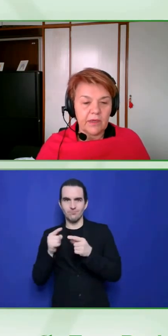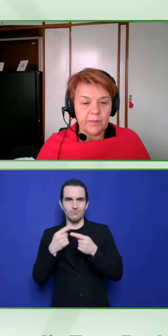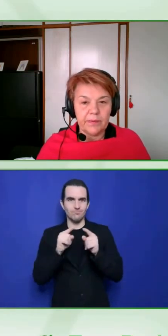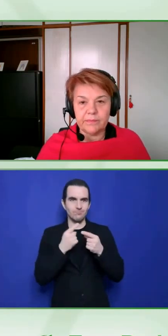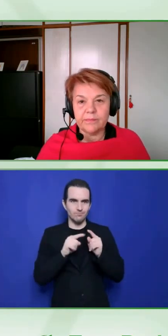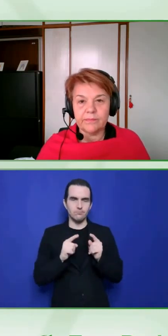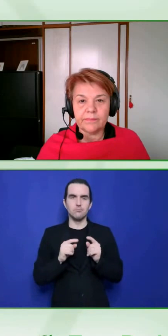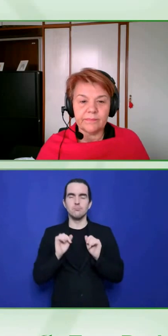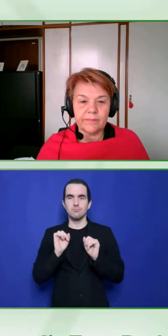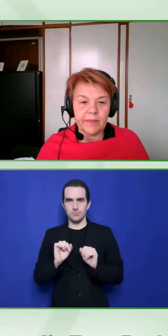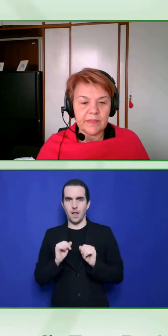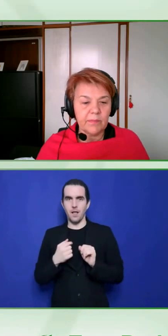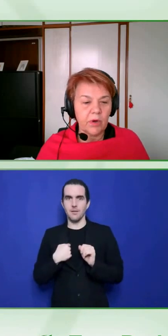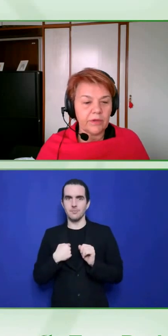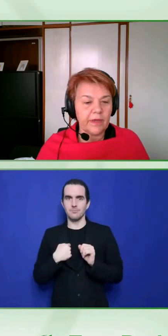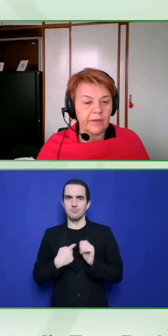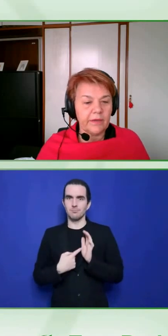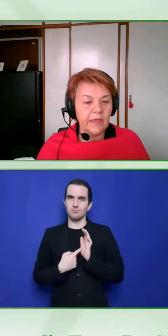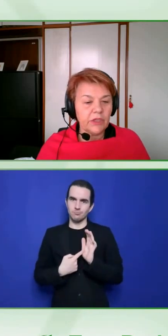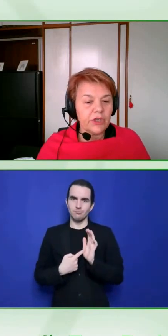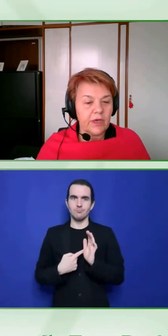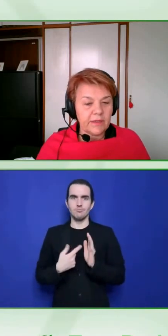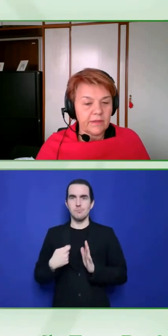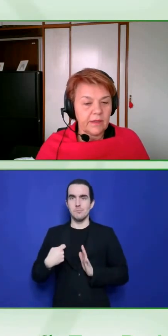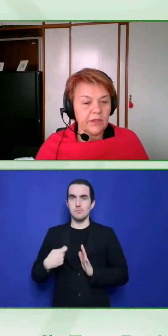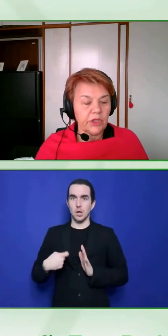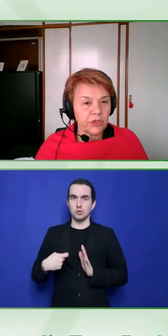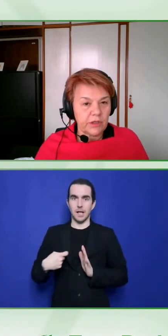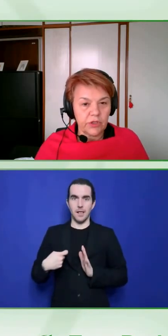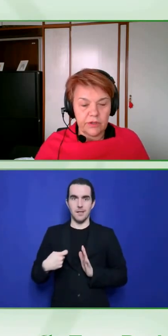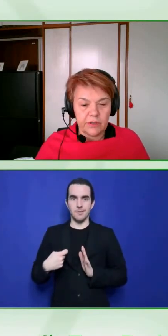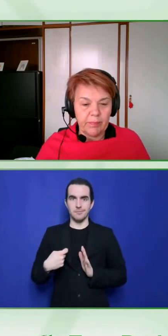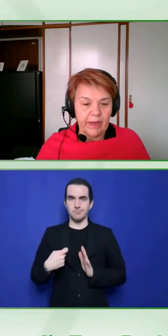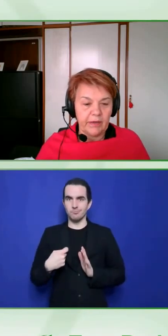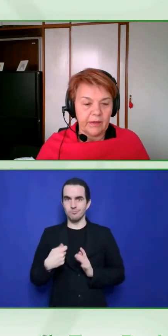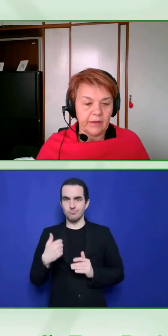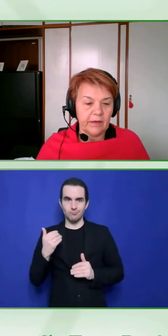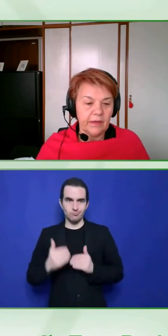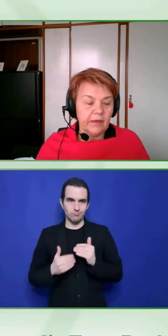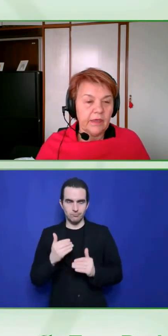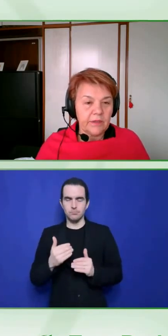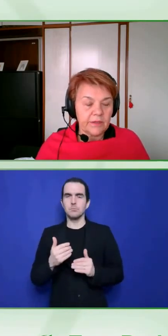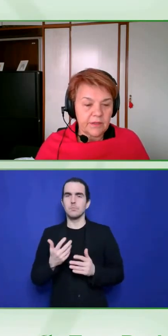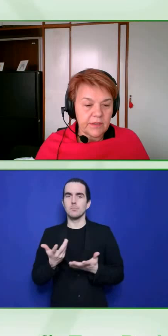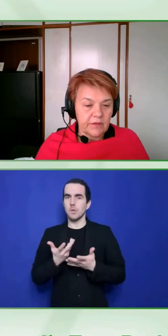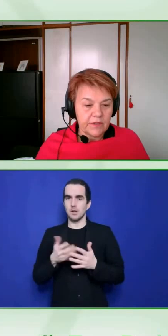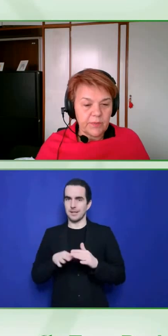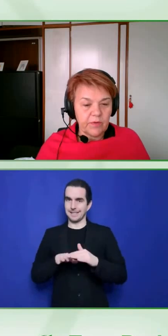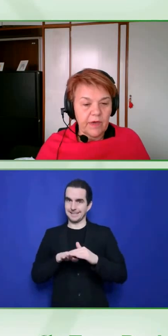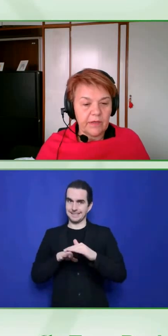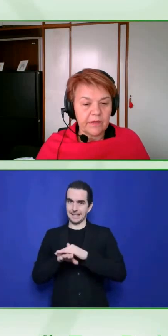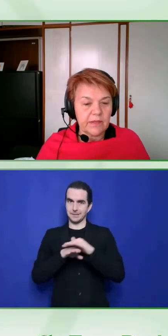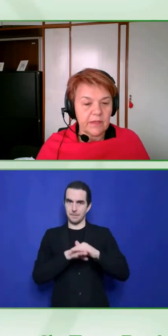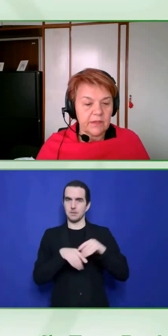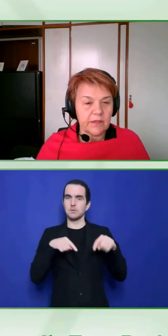Accessible Zagreb is more than just a digital journey planner. It is a service providing citizens